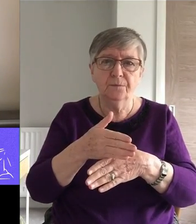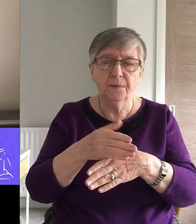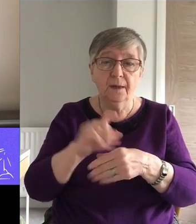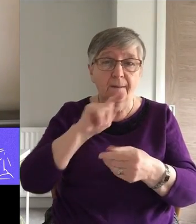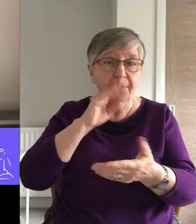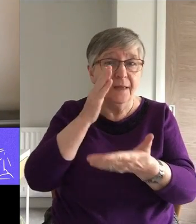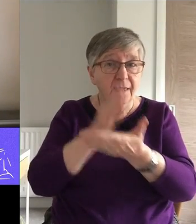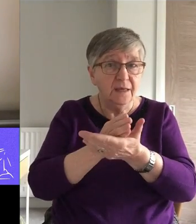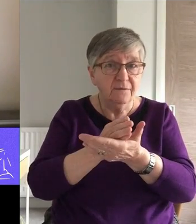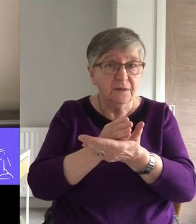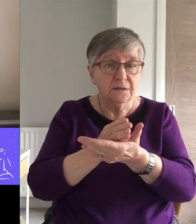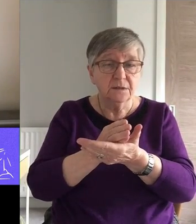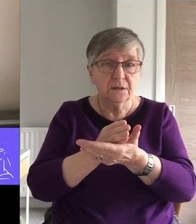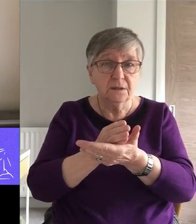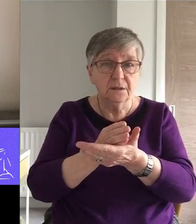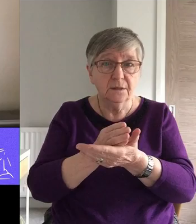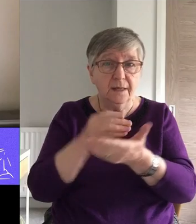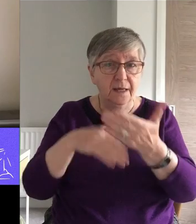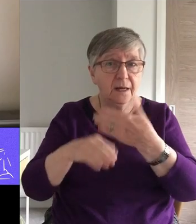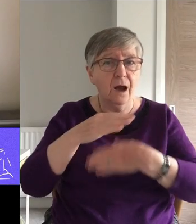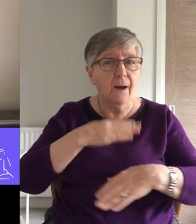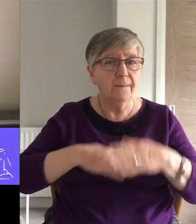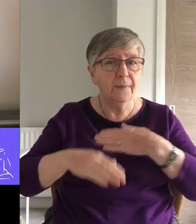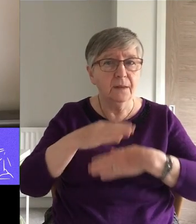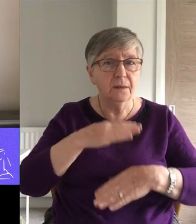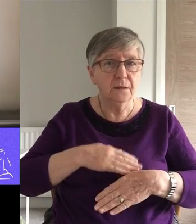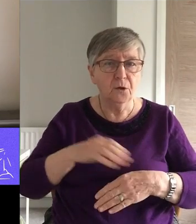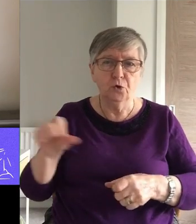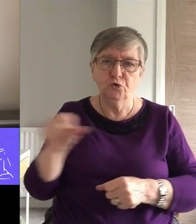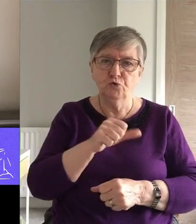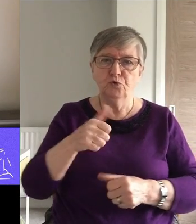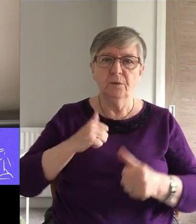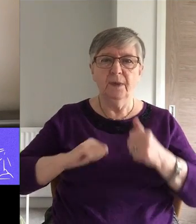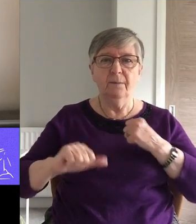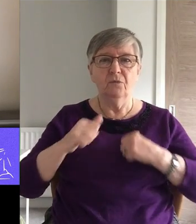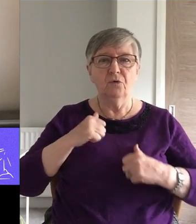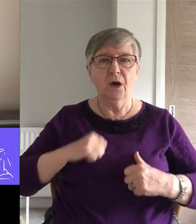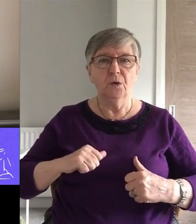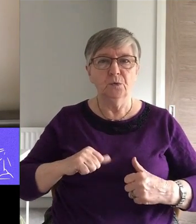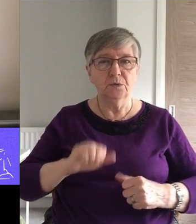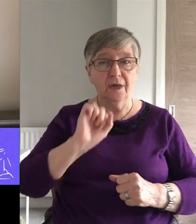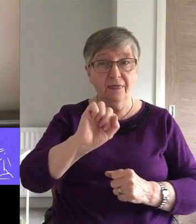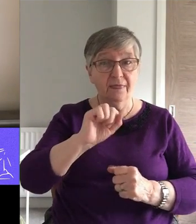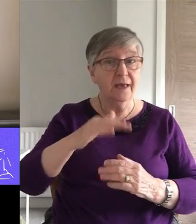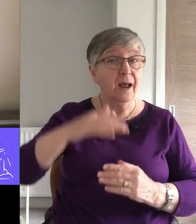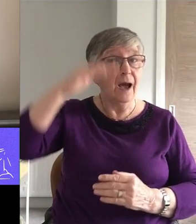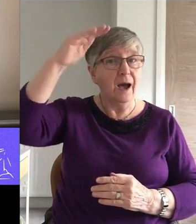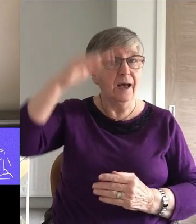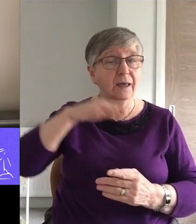Believers in humble circumstances ought to take pride in their high position.